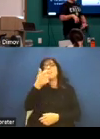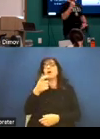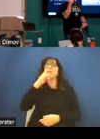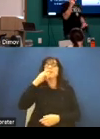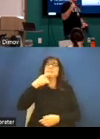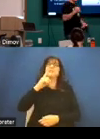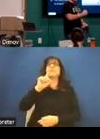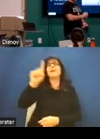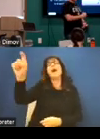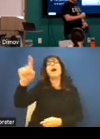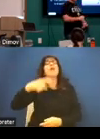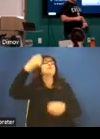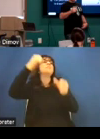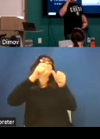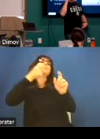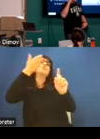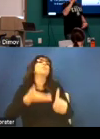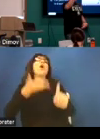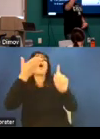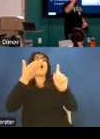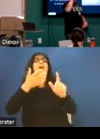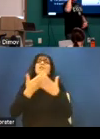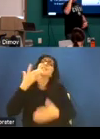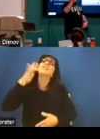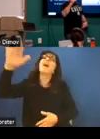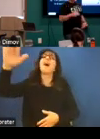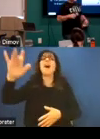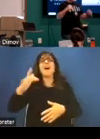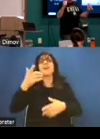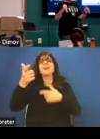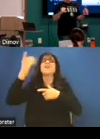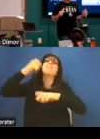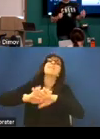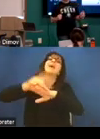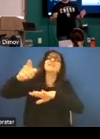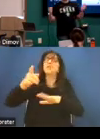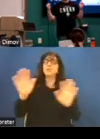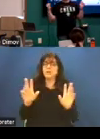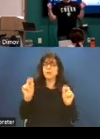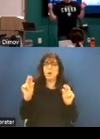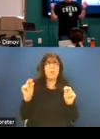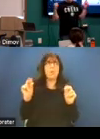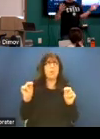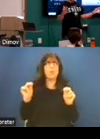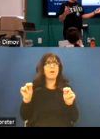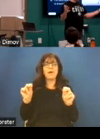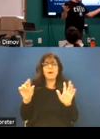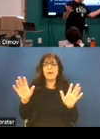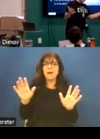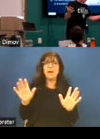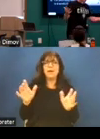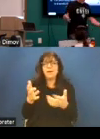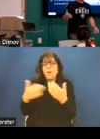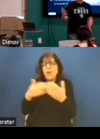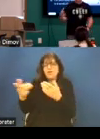say, hey, remember who you are, and good luck, God bless you kind of thing. It's, yeah, whatever